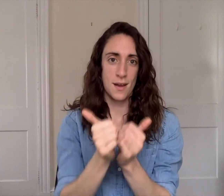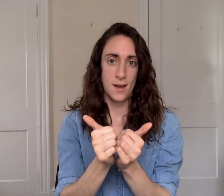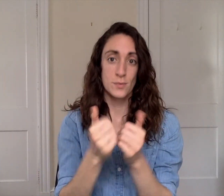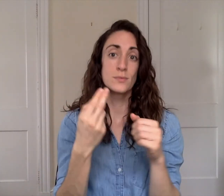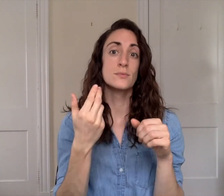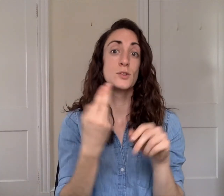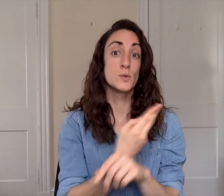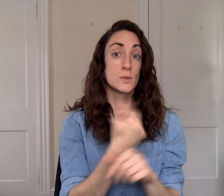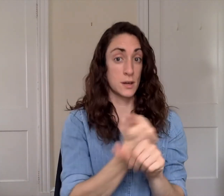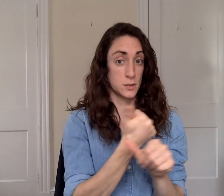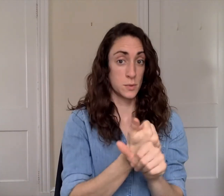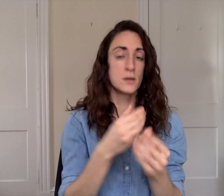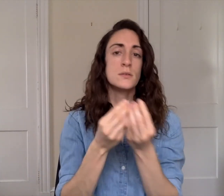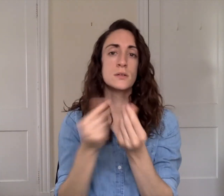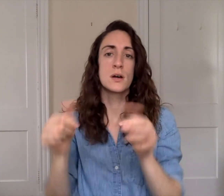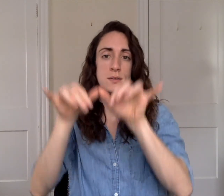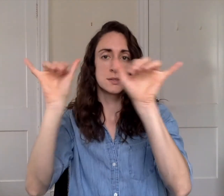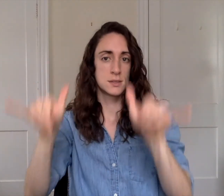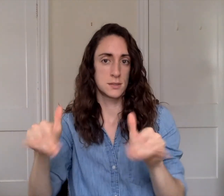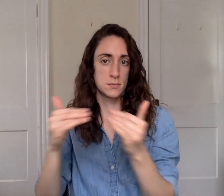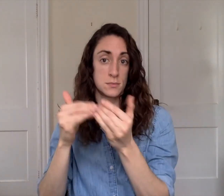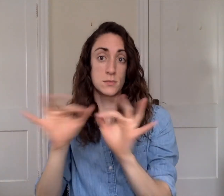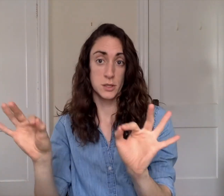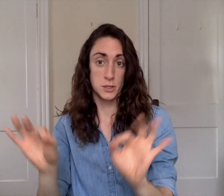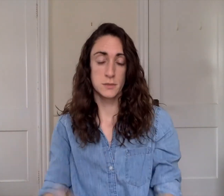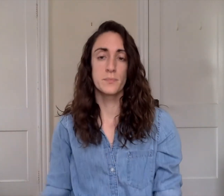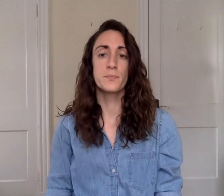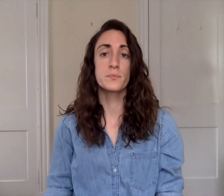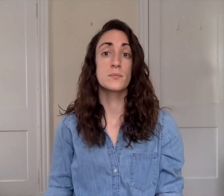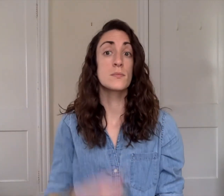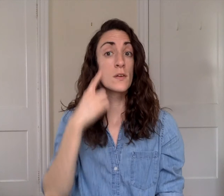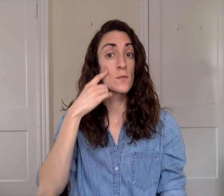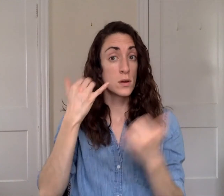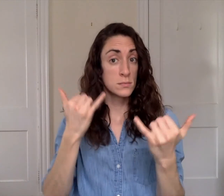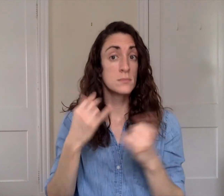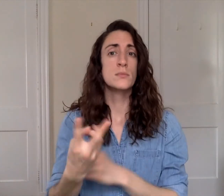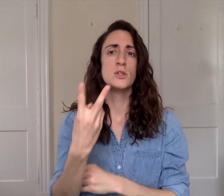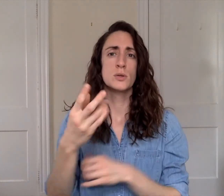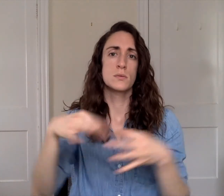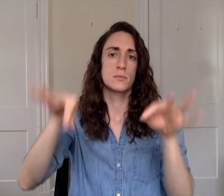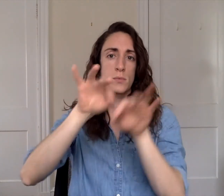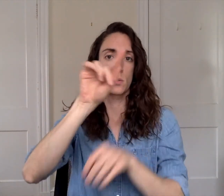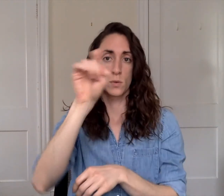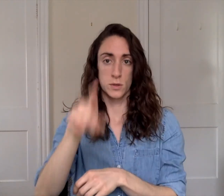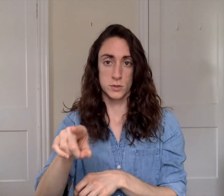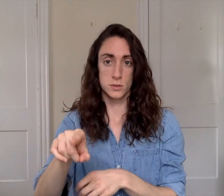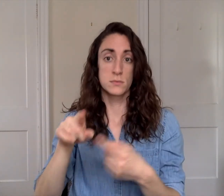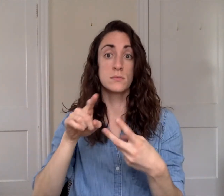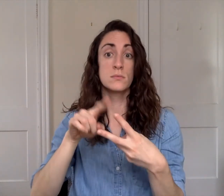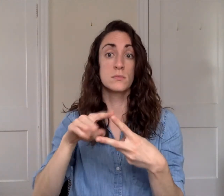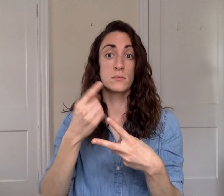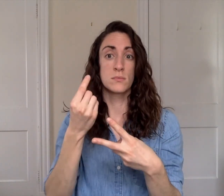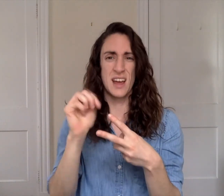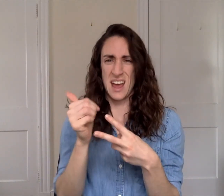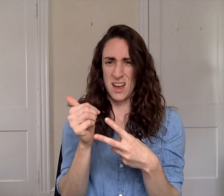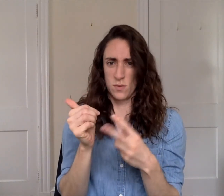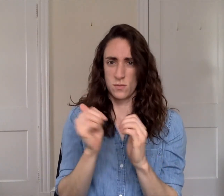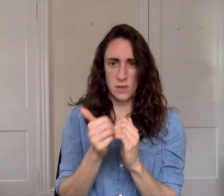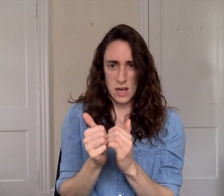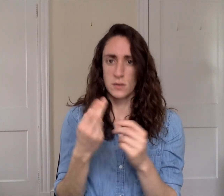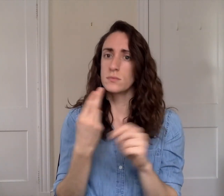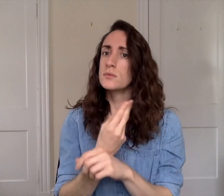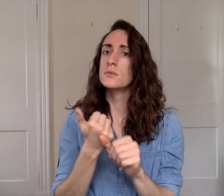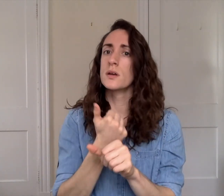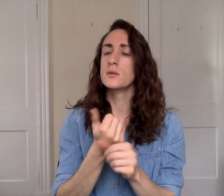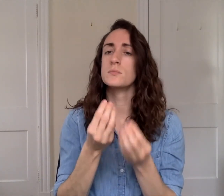In this video, I'm going to explain how to use algebra to solve systems of equations. For this video, there are two important questions. The first